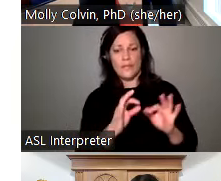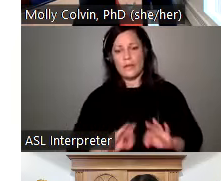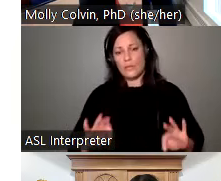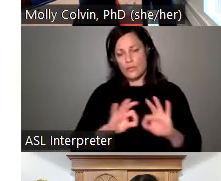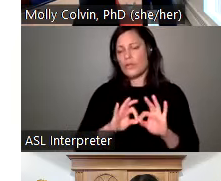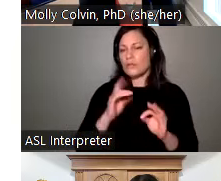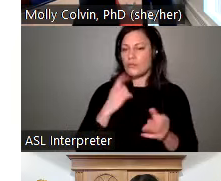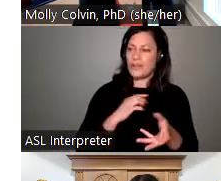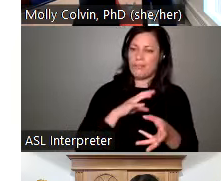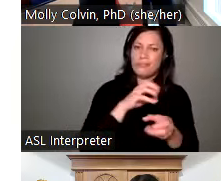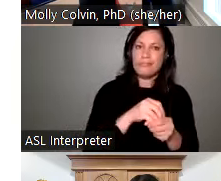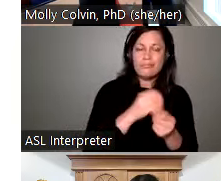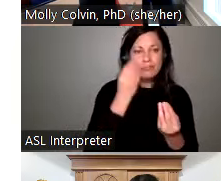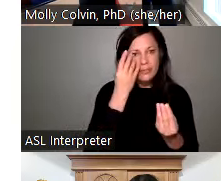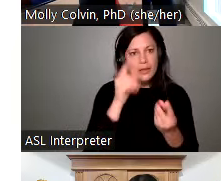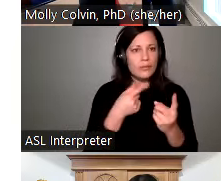future programs.